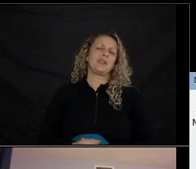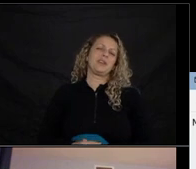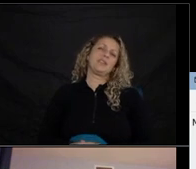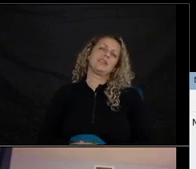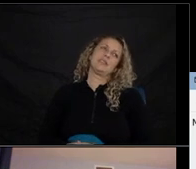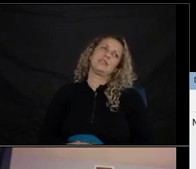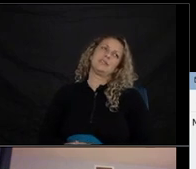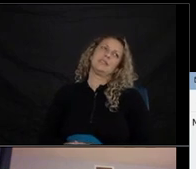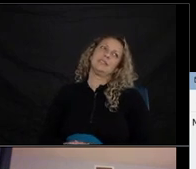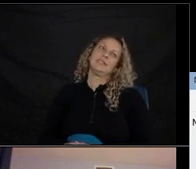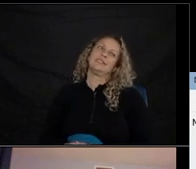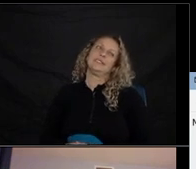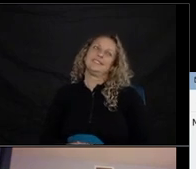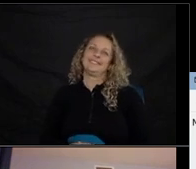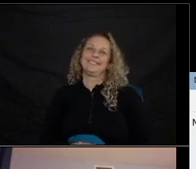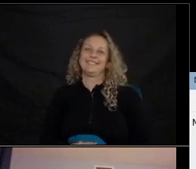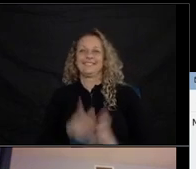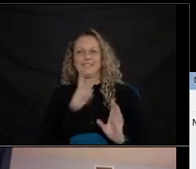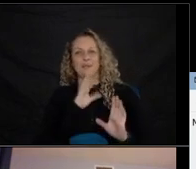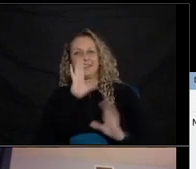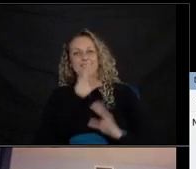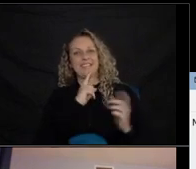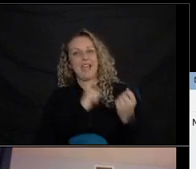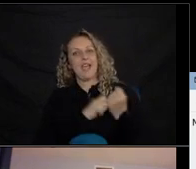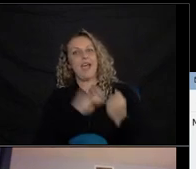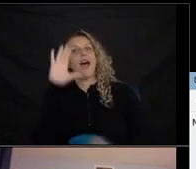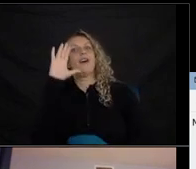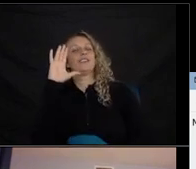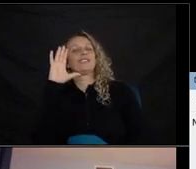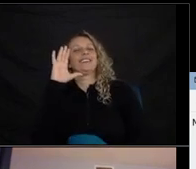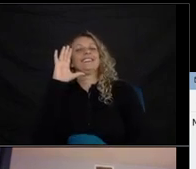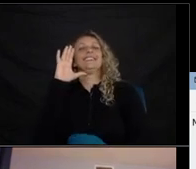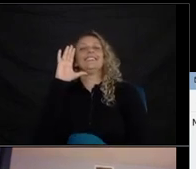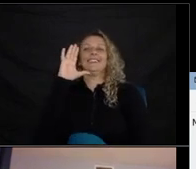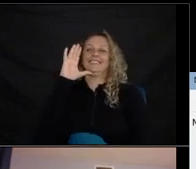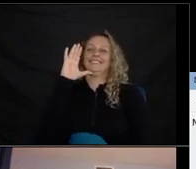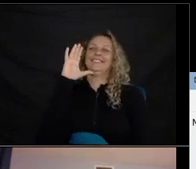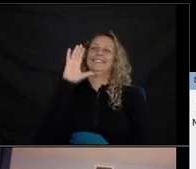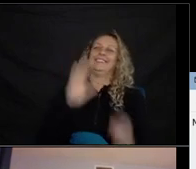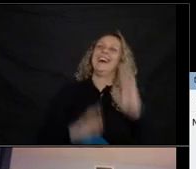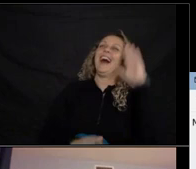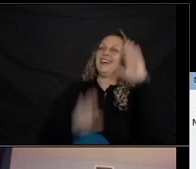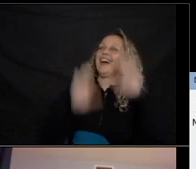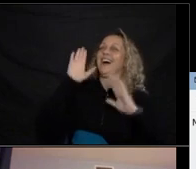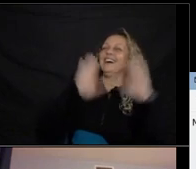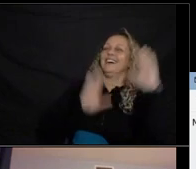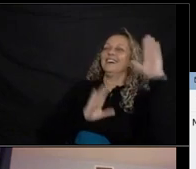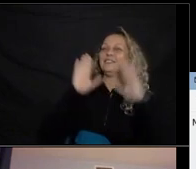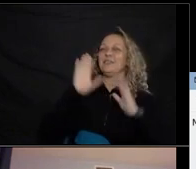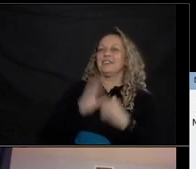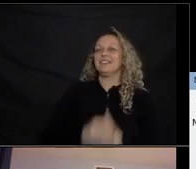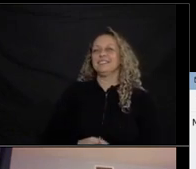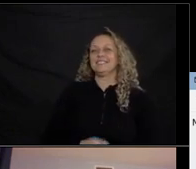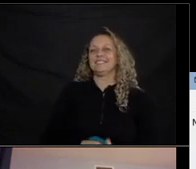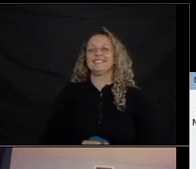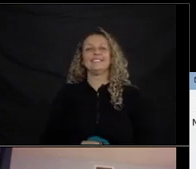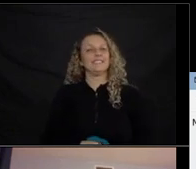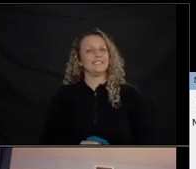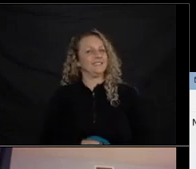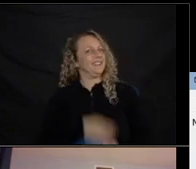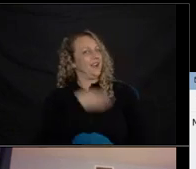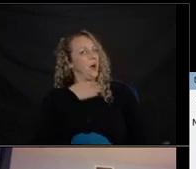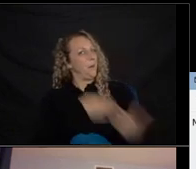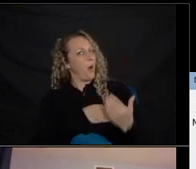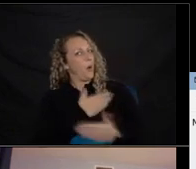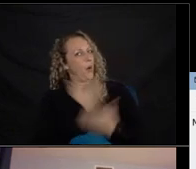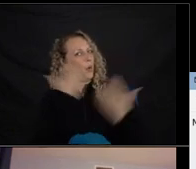Seeing no further discussion, all those in favor state so by saying aye. Aye. Aye. All those opposed, hearing